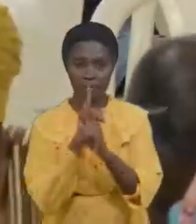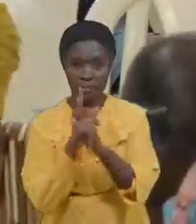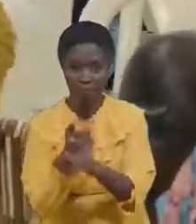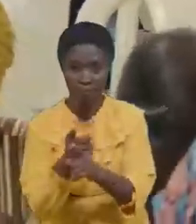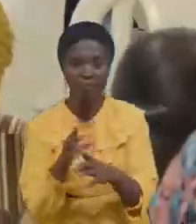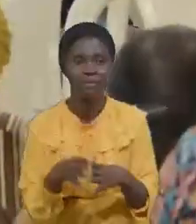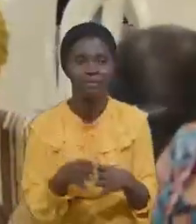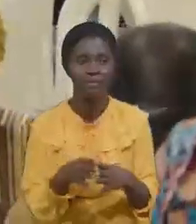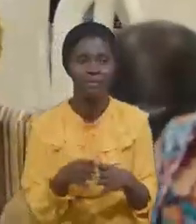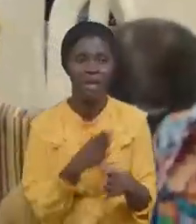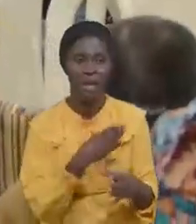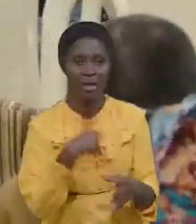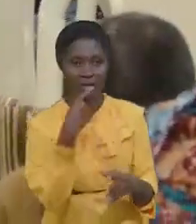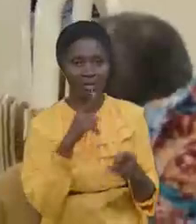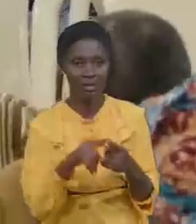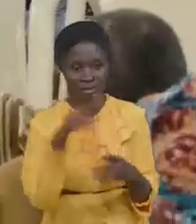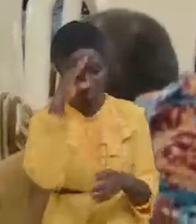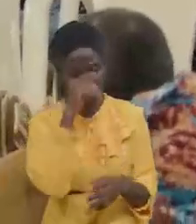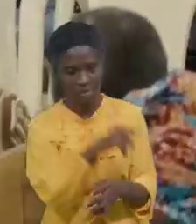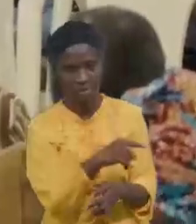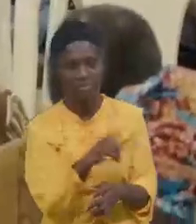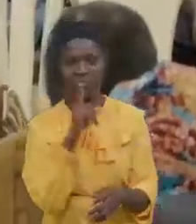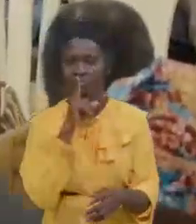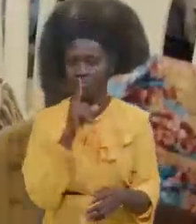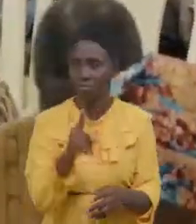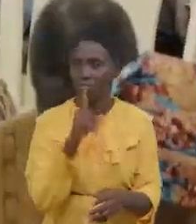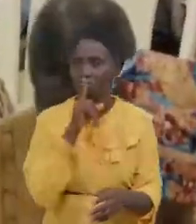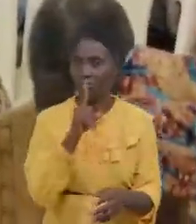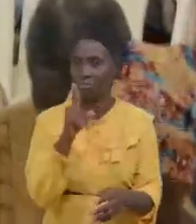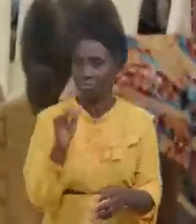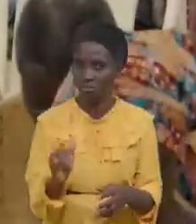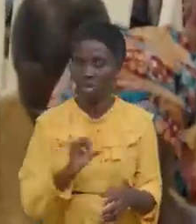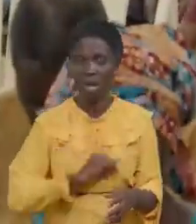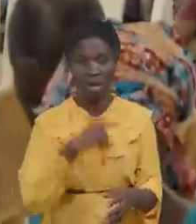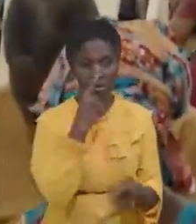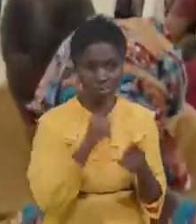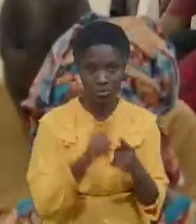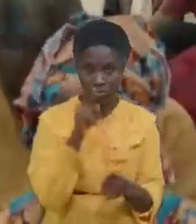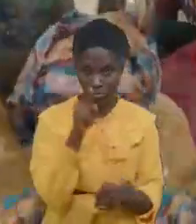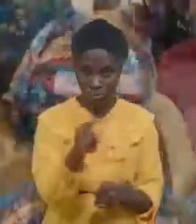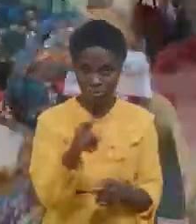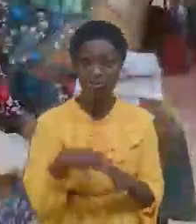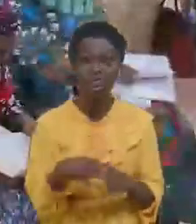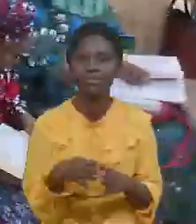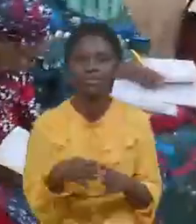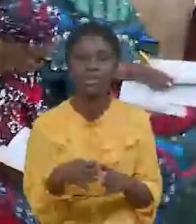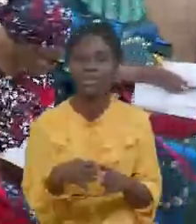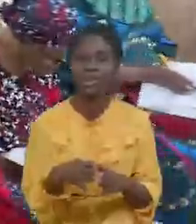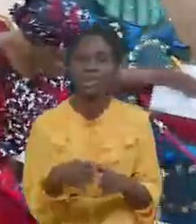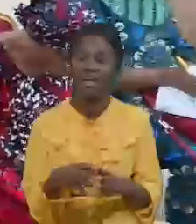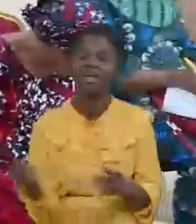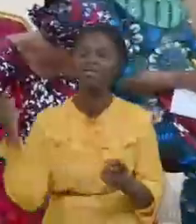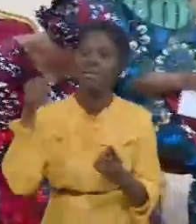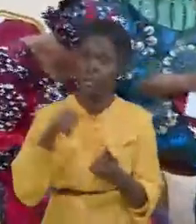answered and said unto him, verily, verily, I say unto thee,